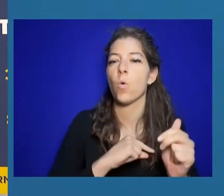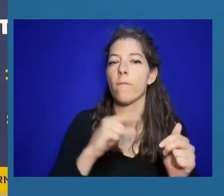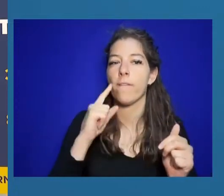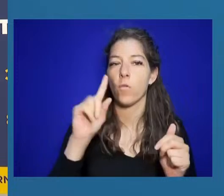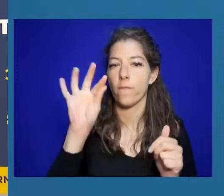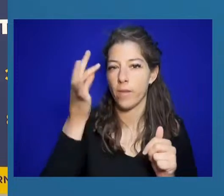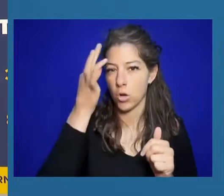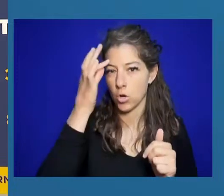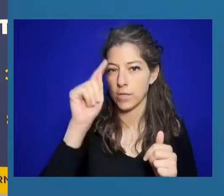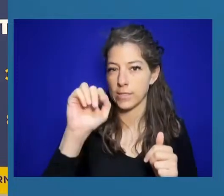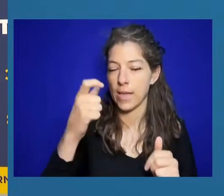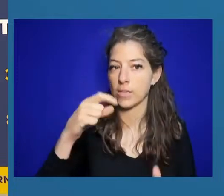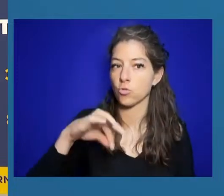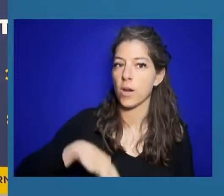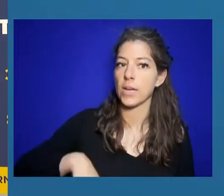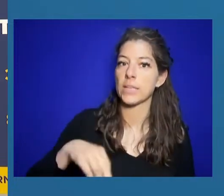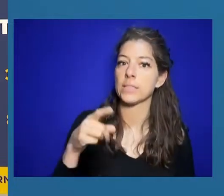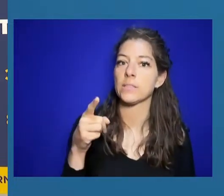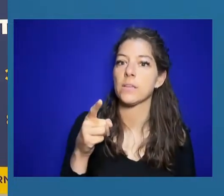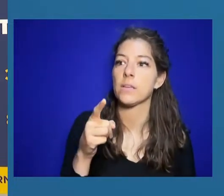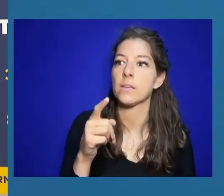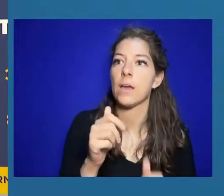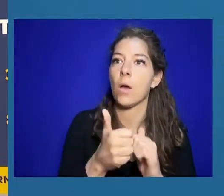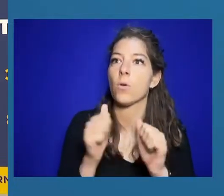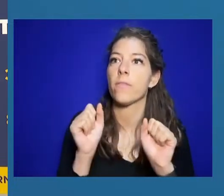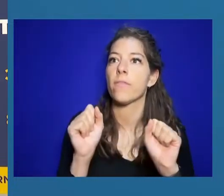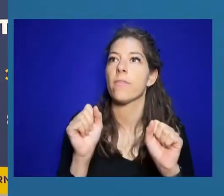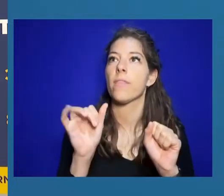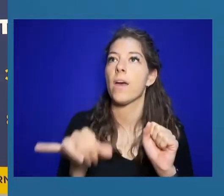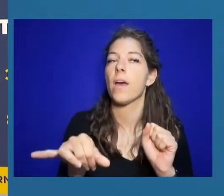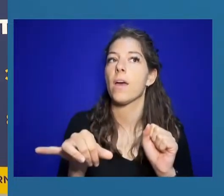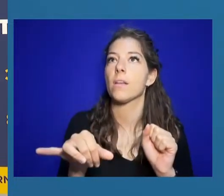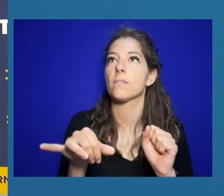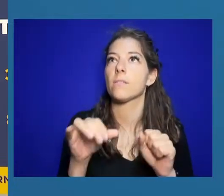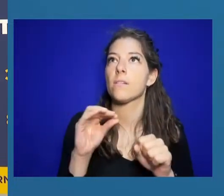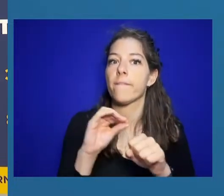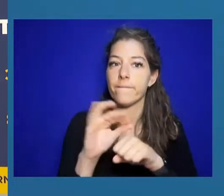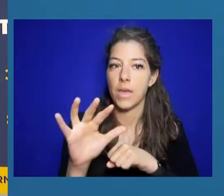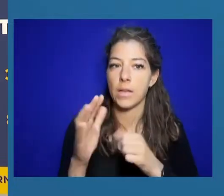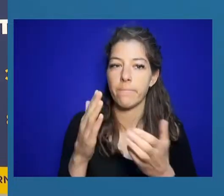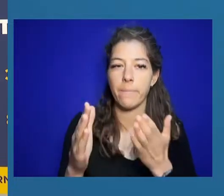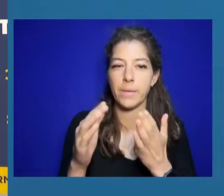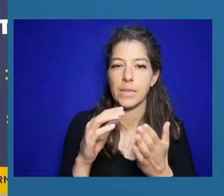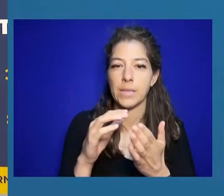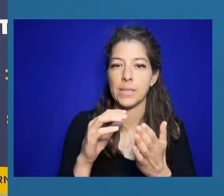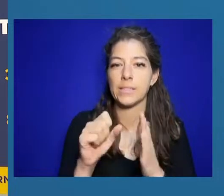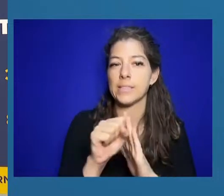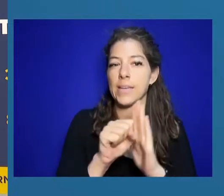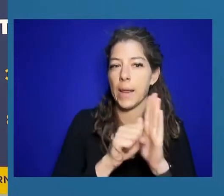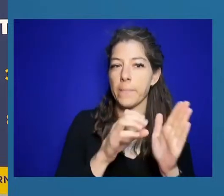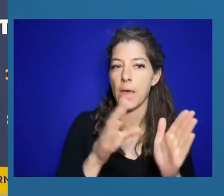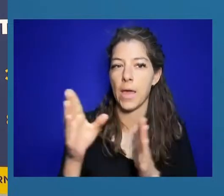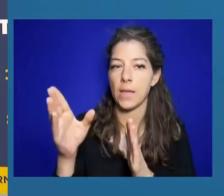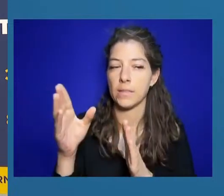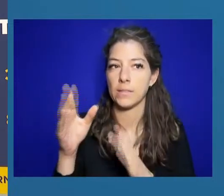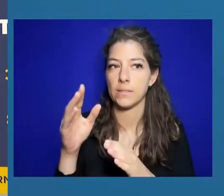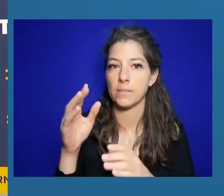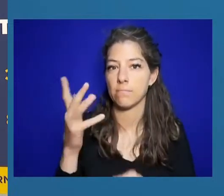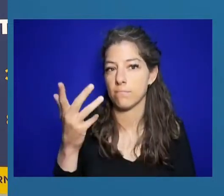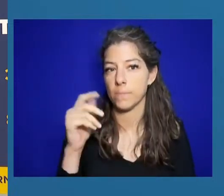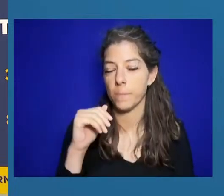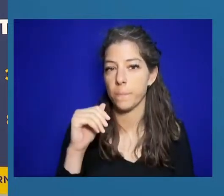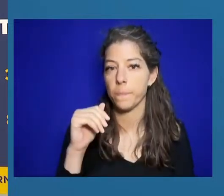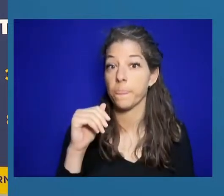tax credits, how could that affect maybe state plans and that kind of thing? No,